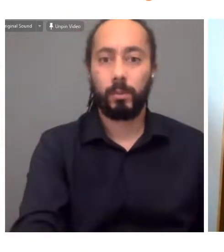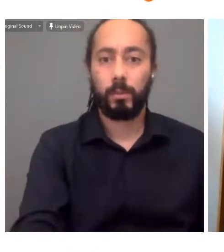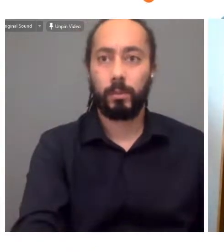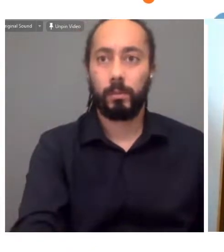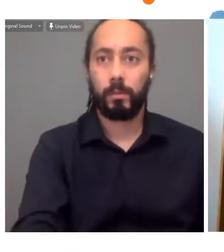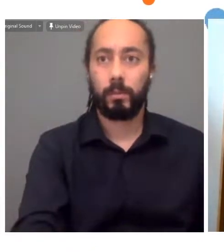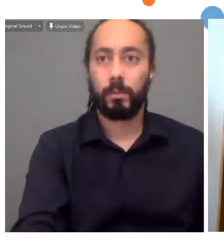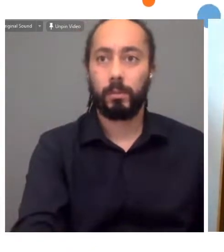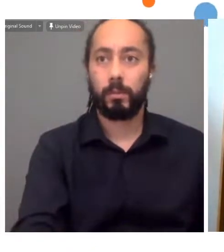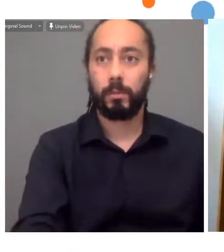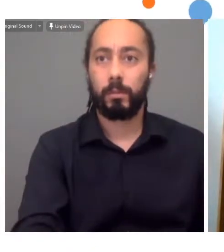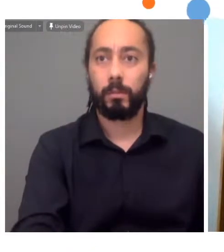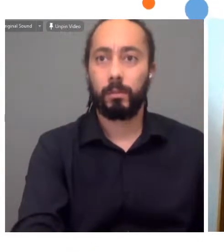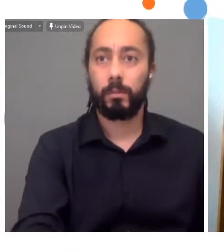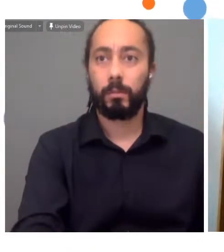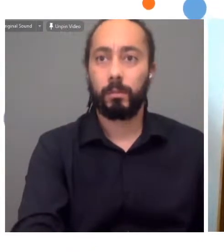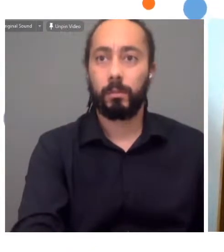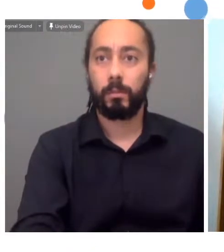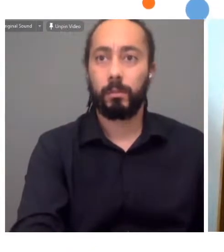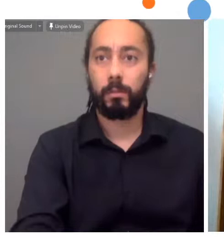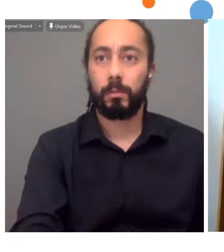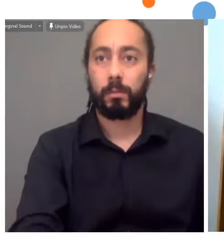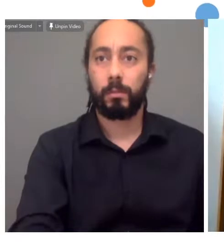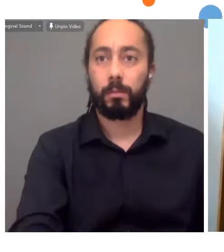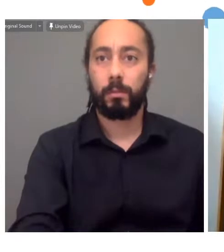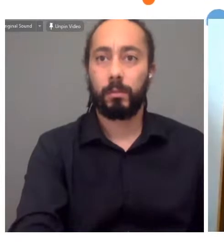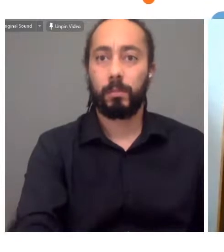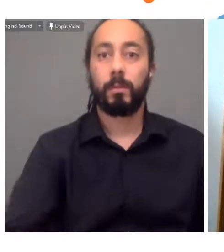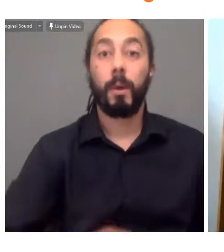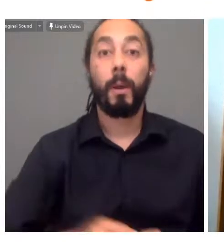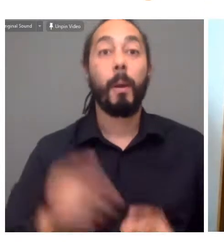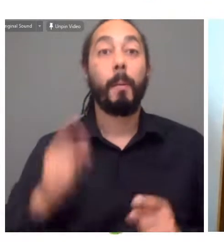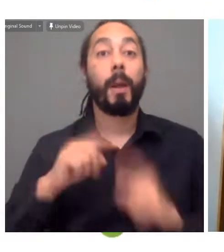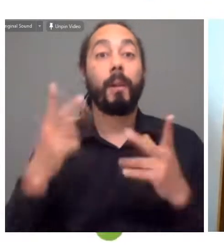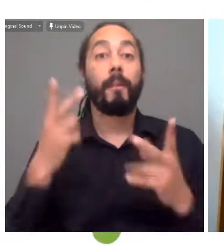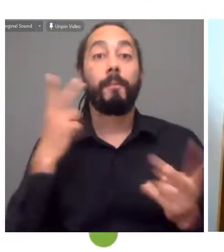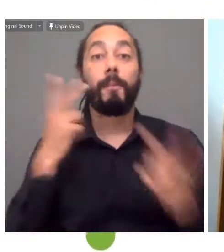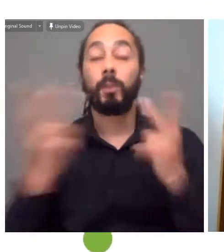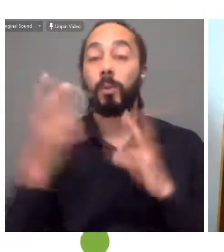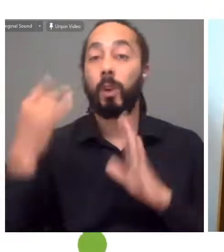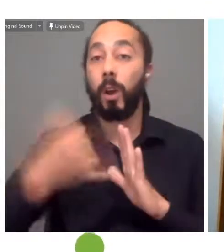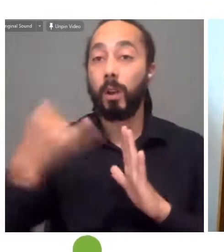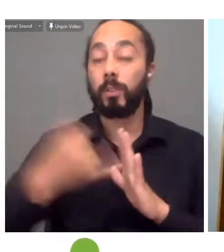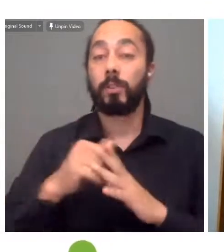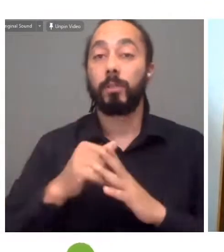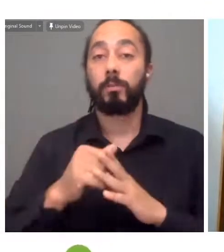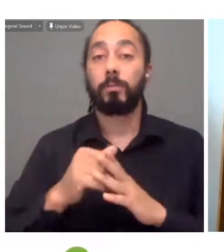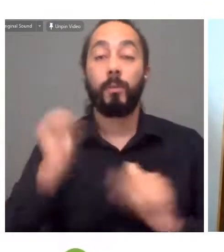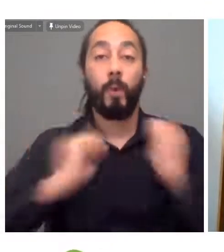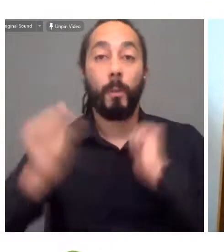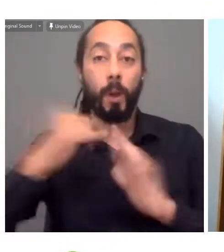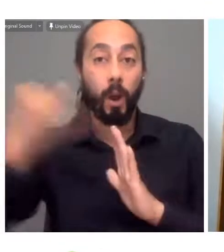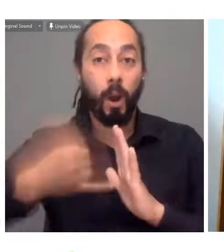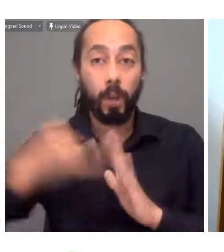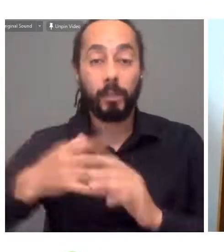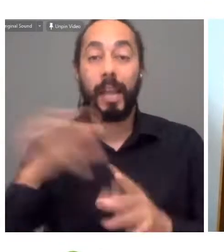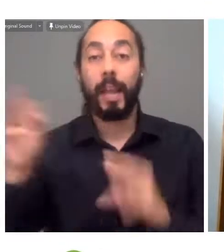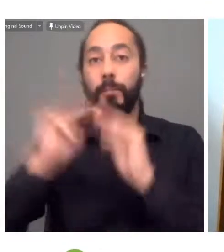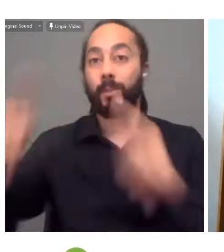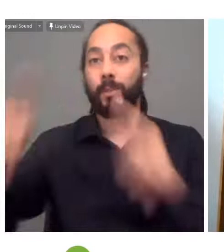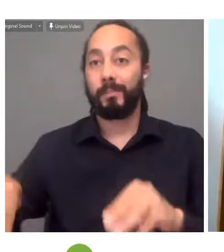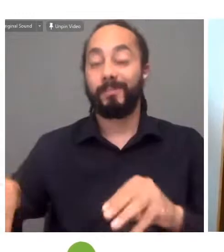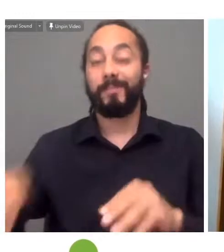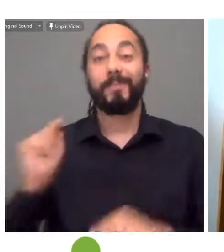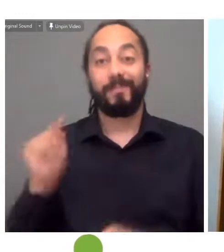sectors of our economy, but including the performing arts, visual arts, and museum sectors. Your sectors were the first to close, and they will be